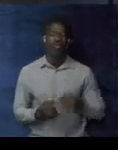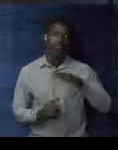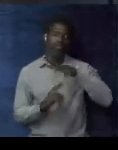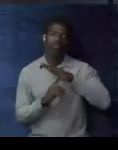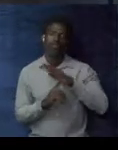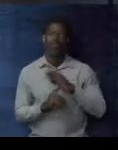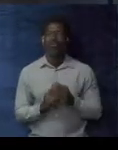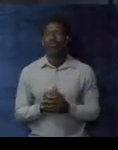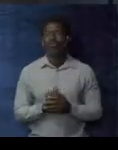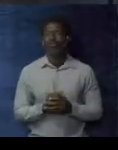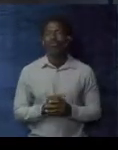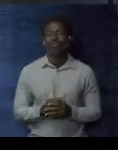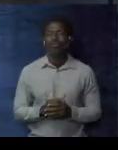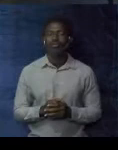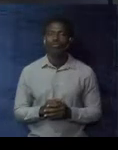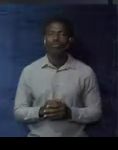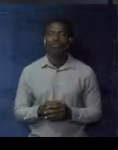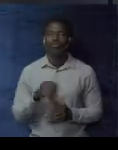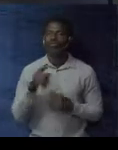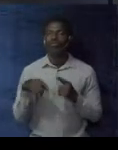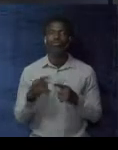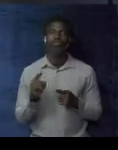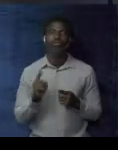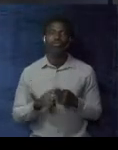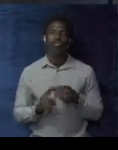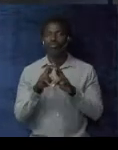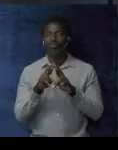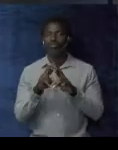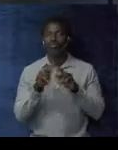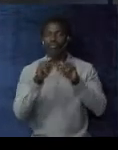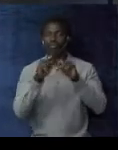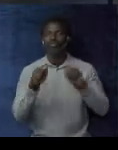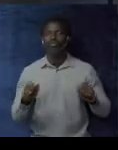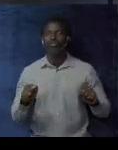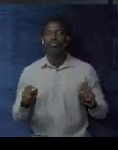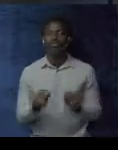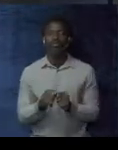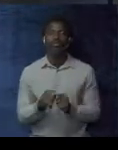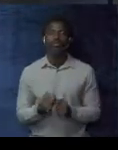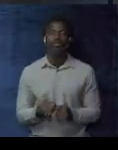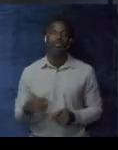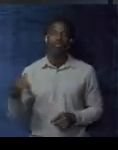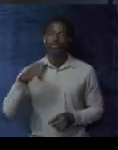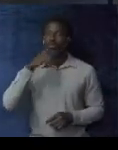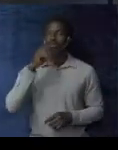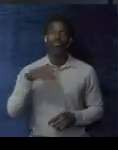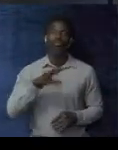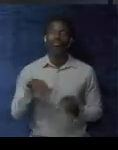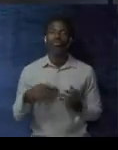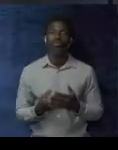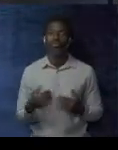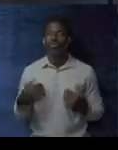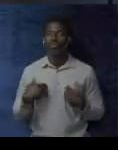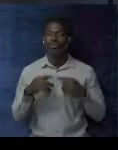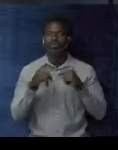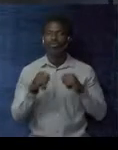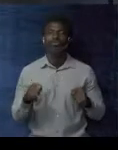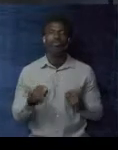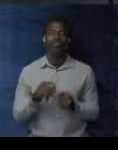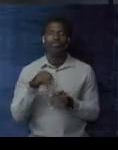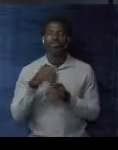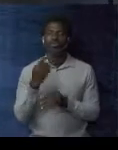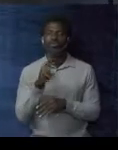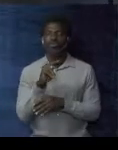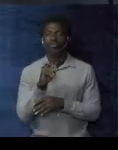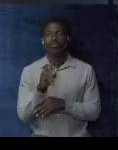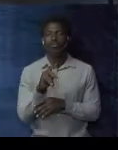top. Flat base, and going towards the top. That's a triangle. So they must all have triangles